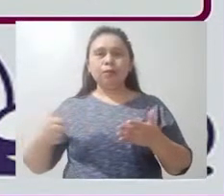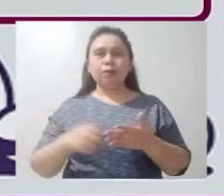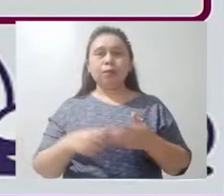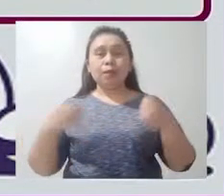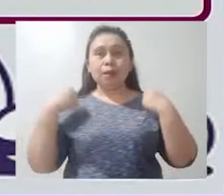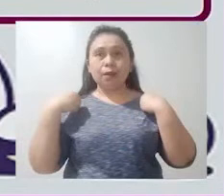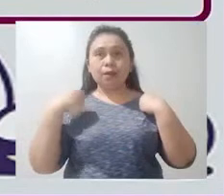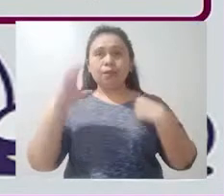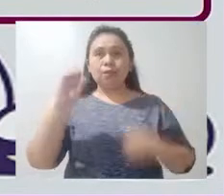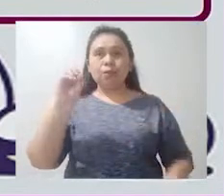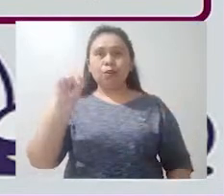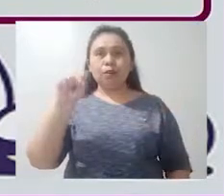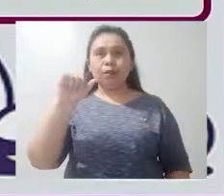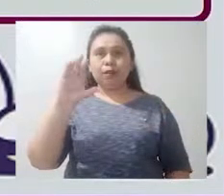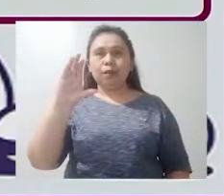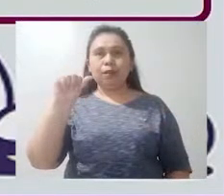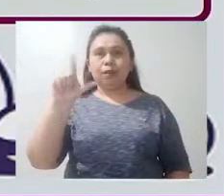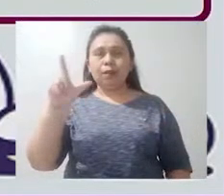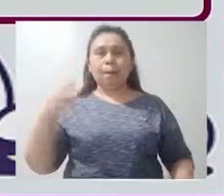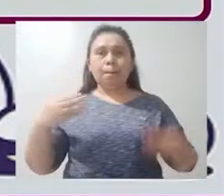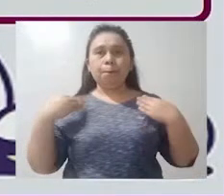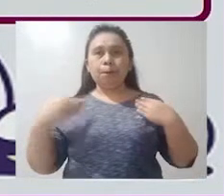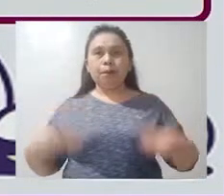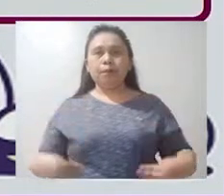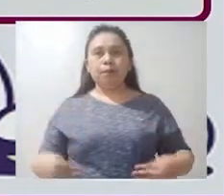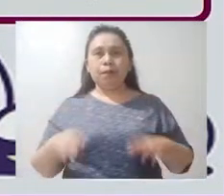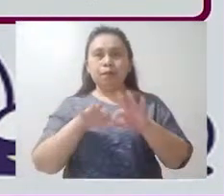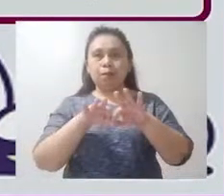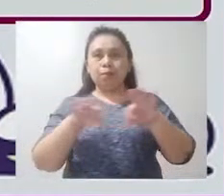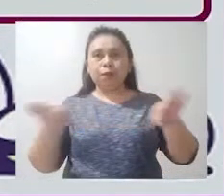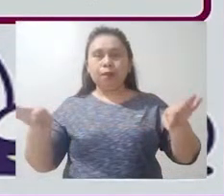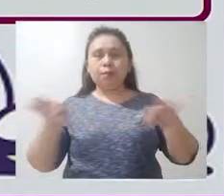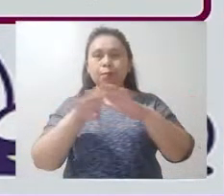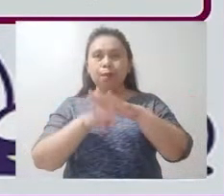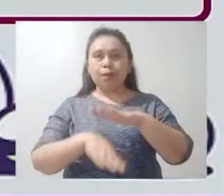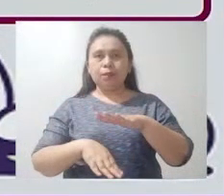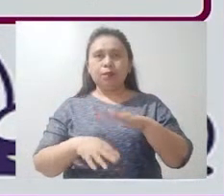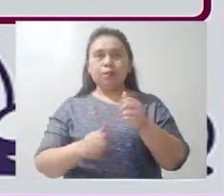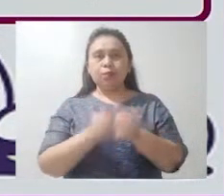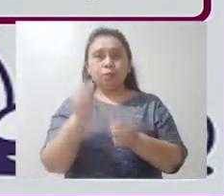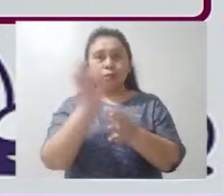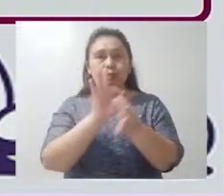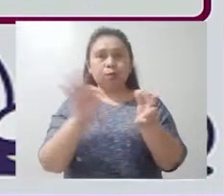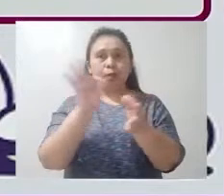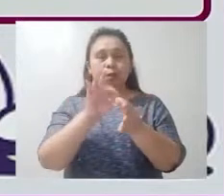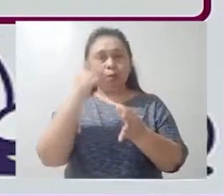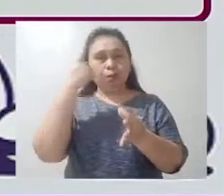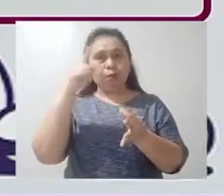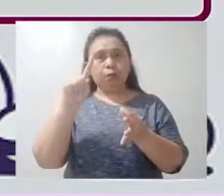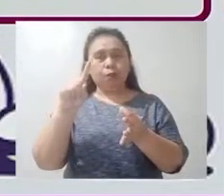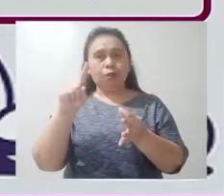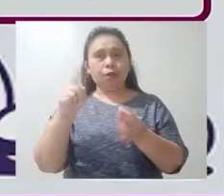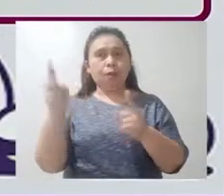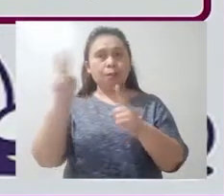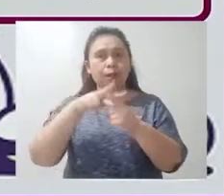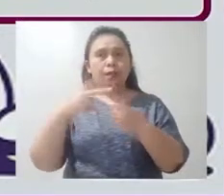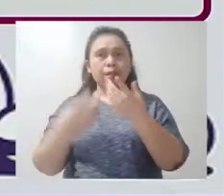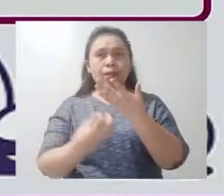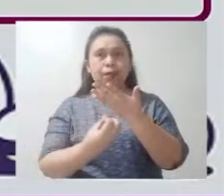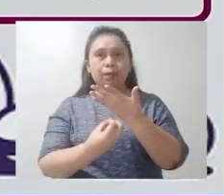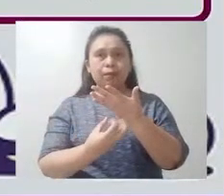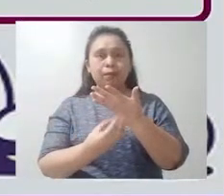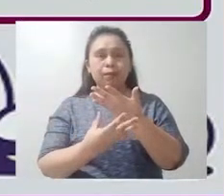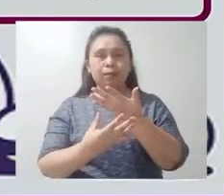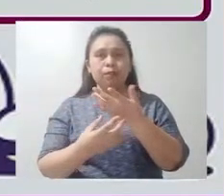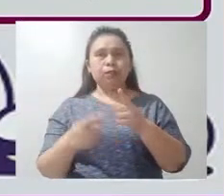apparatus has a conical body and a flat bottom which is suitable for heating liquids?